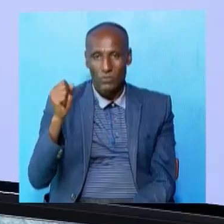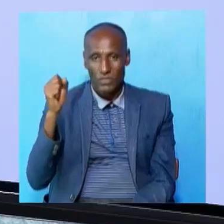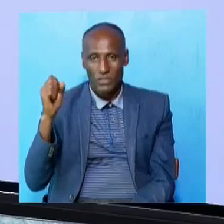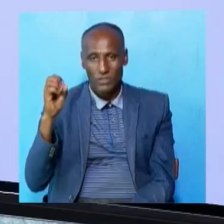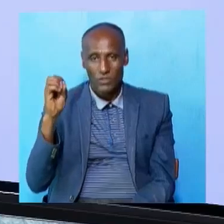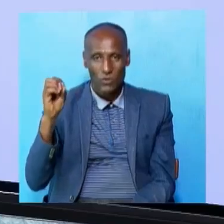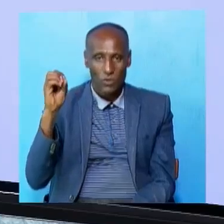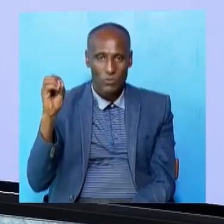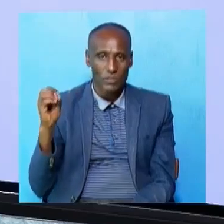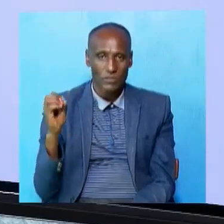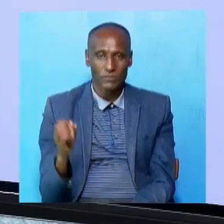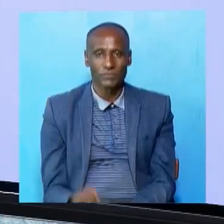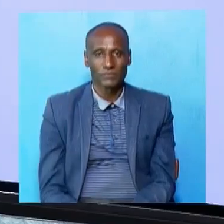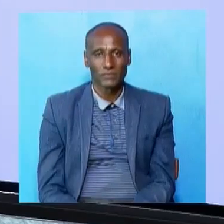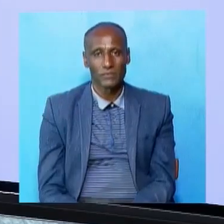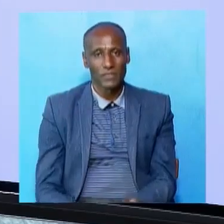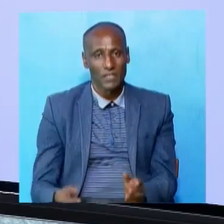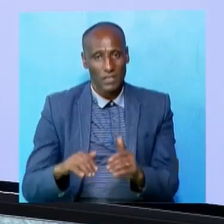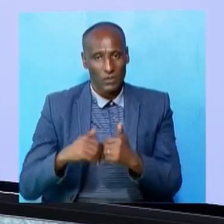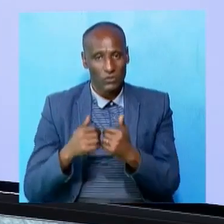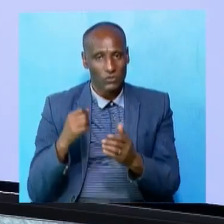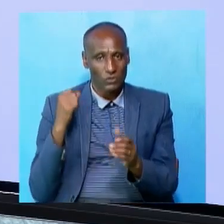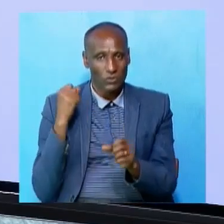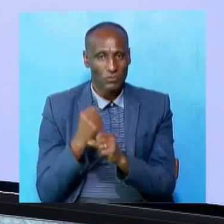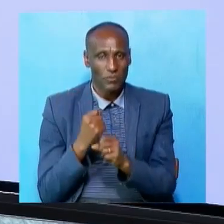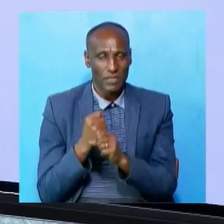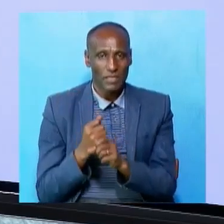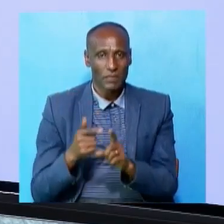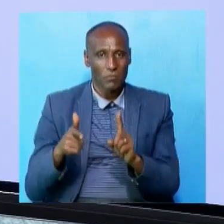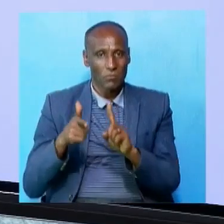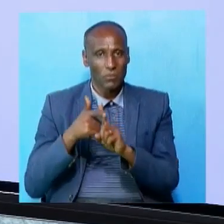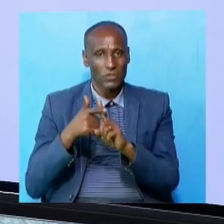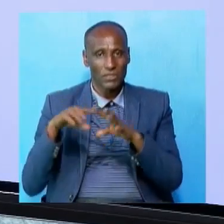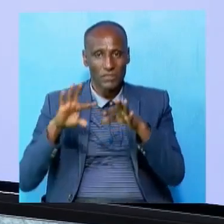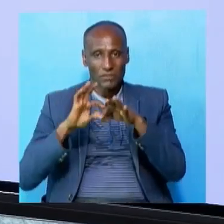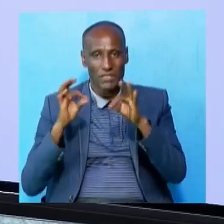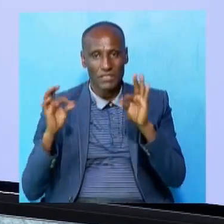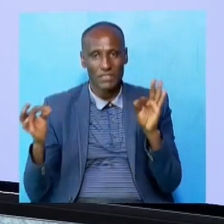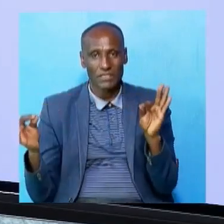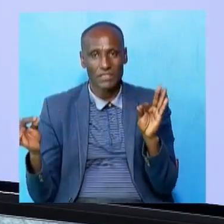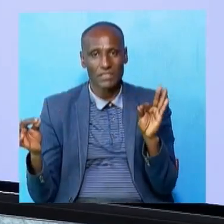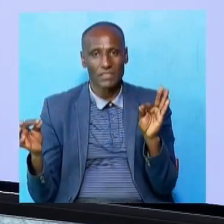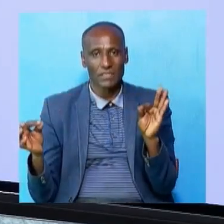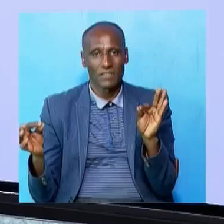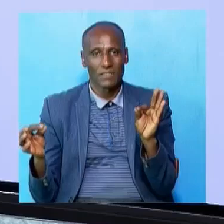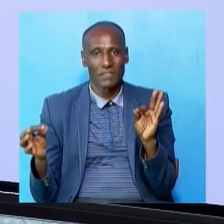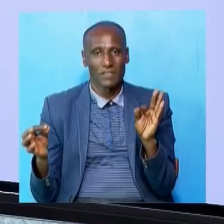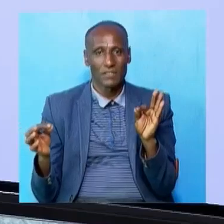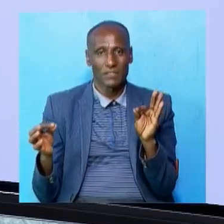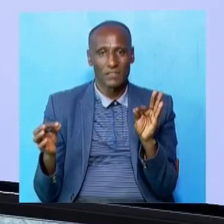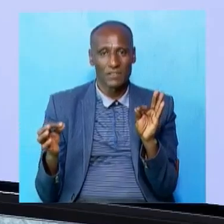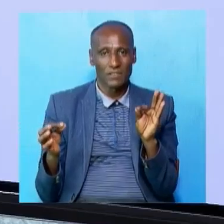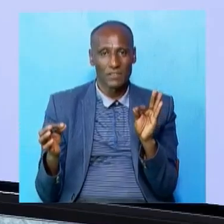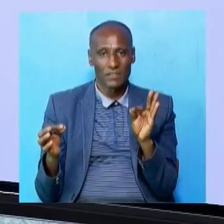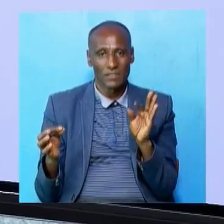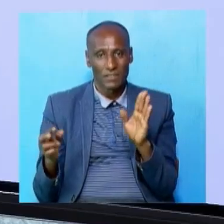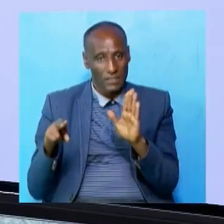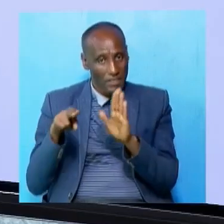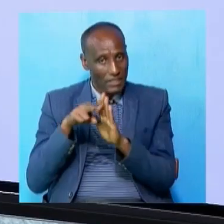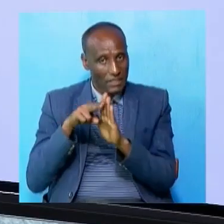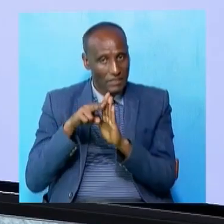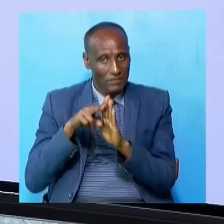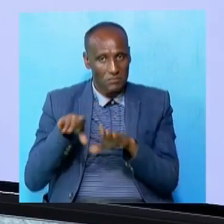how to make a positive sentence negative. How was that? For example, can we make these sentences